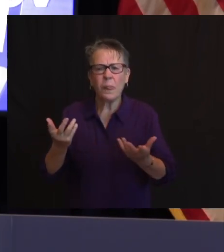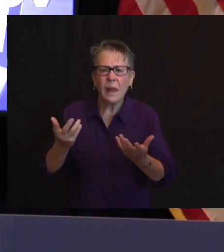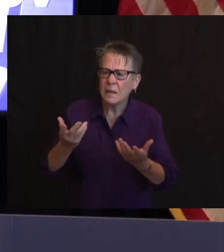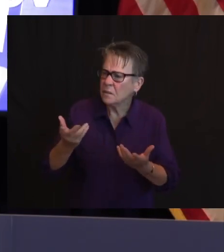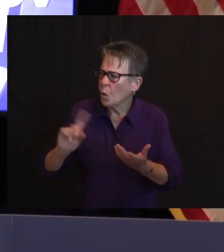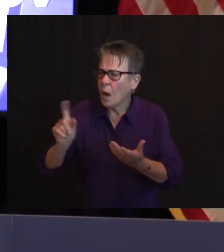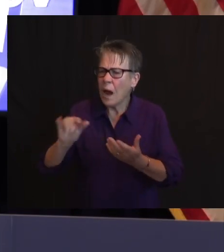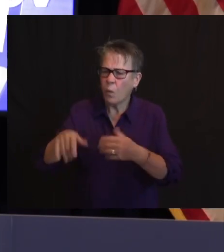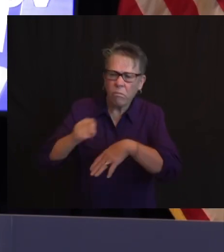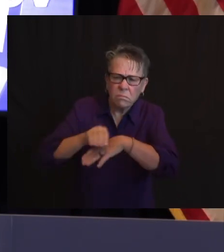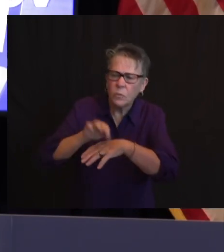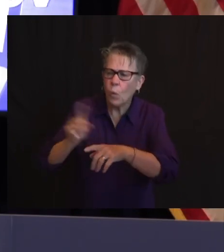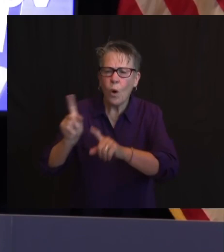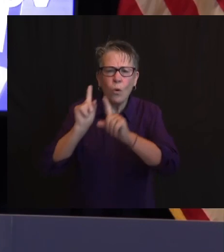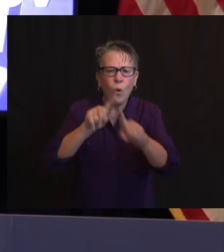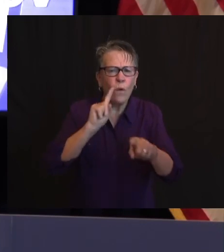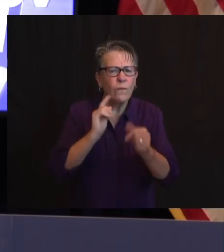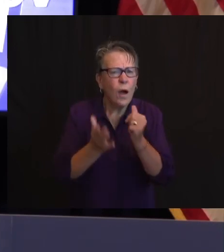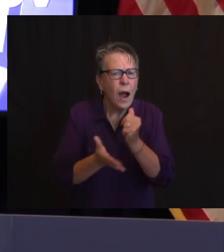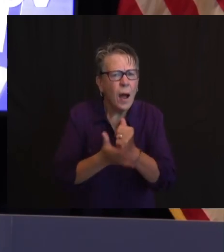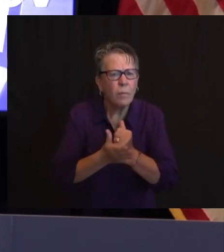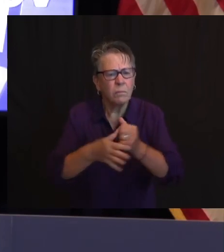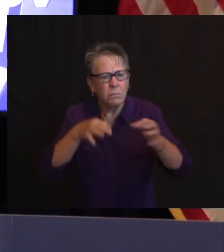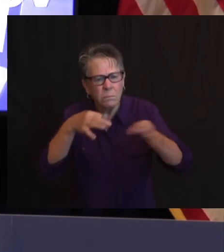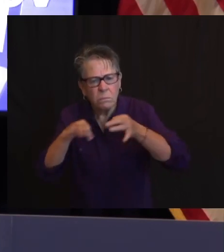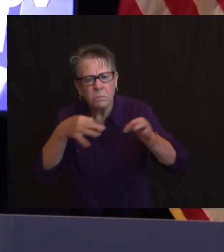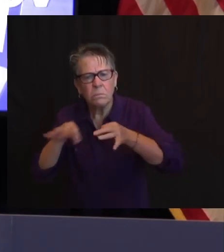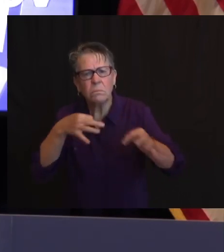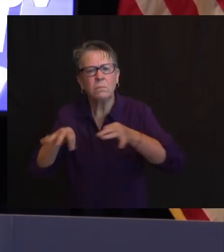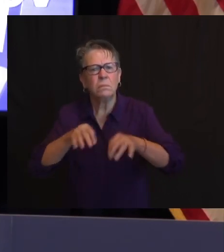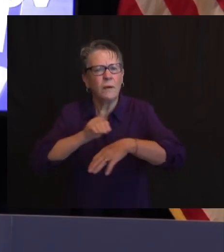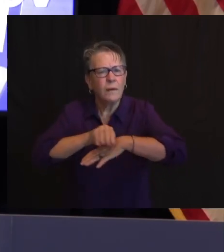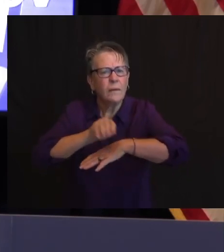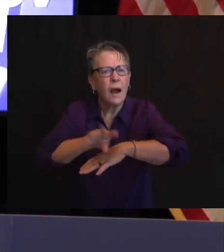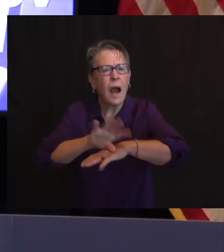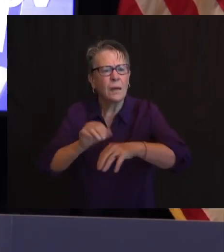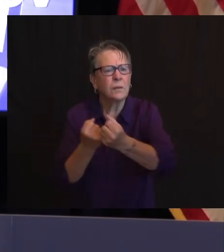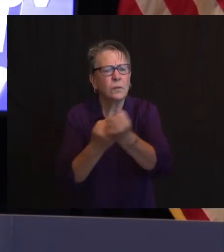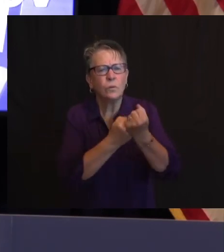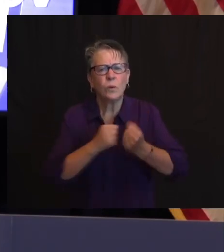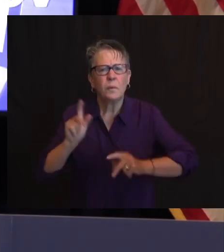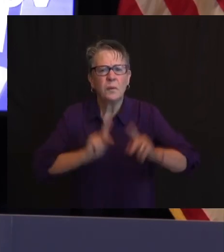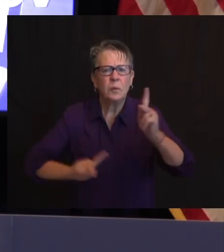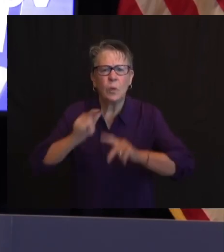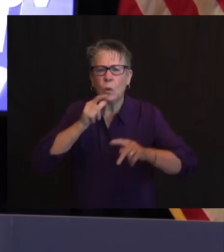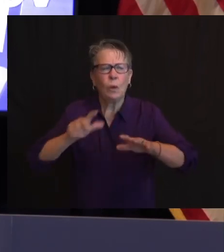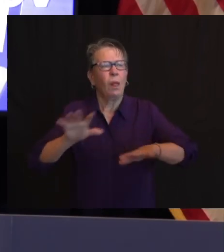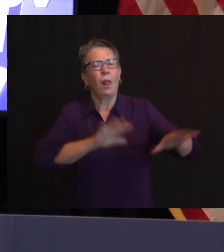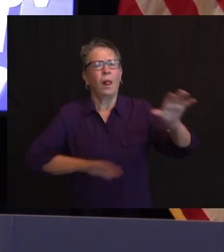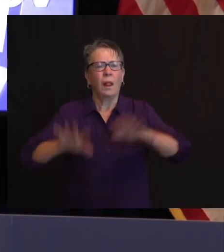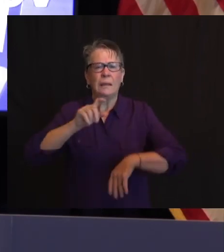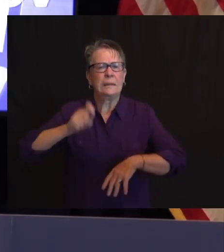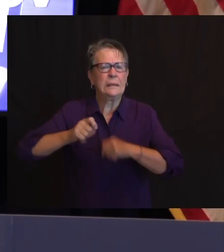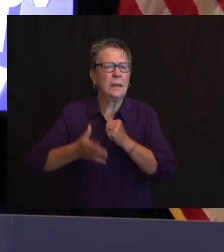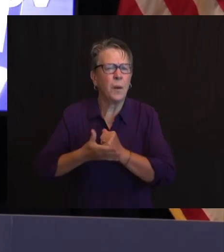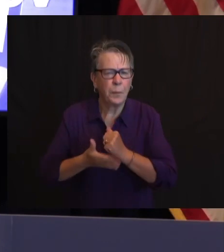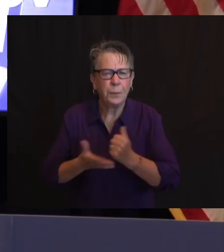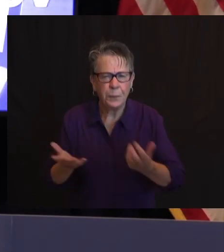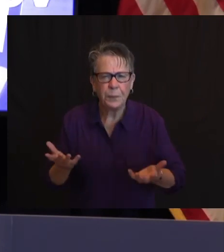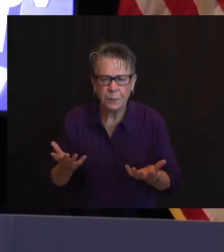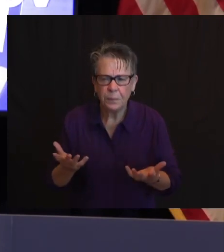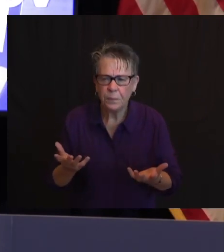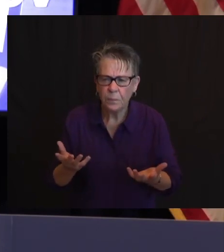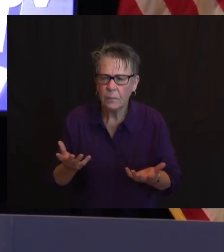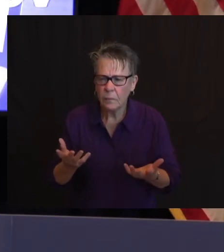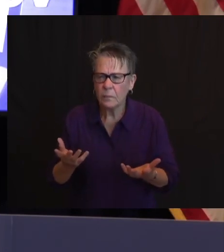Jersey helpline to speak with live, trained addiction treatment counselors and to get connected to treatment regardless